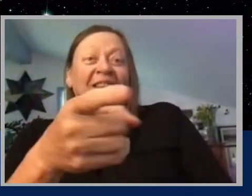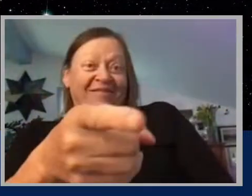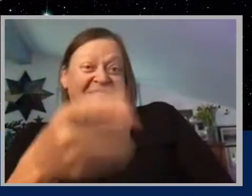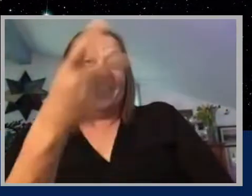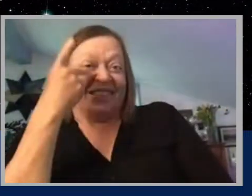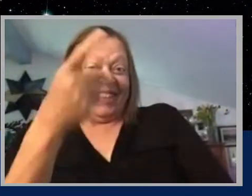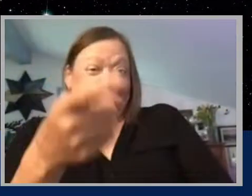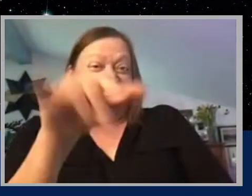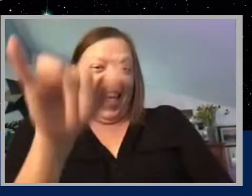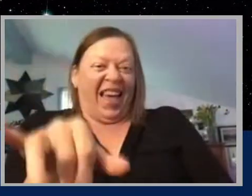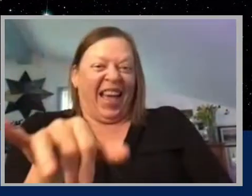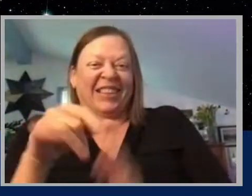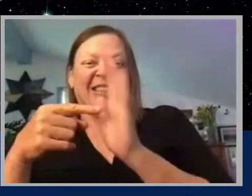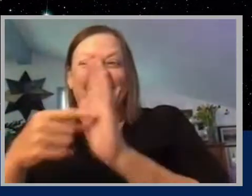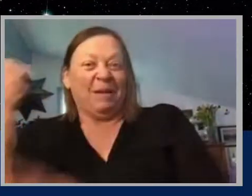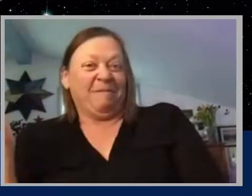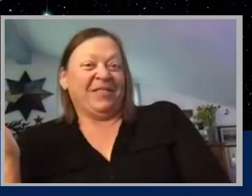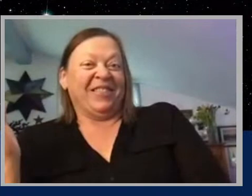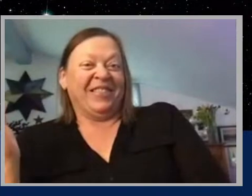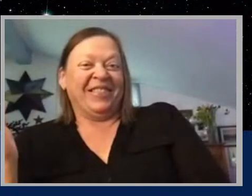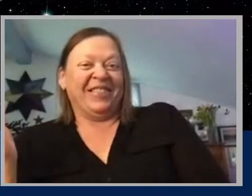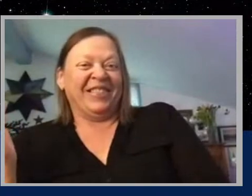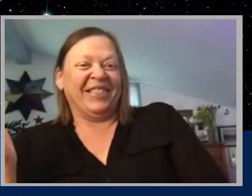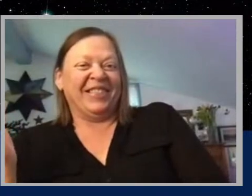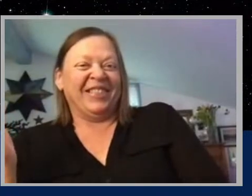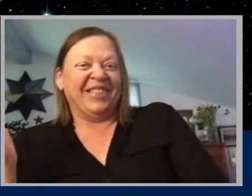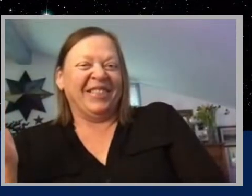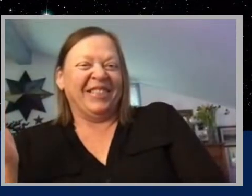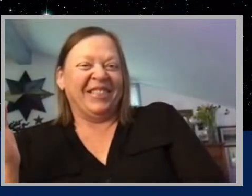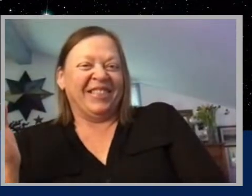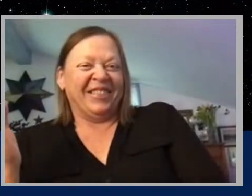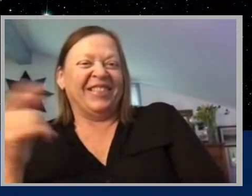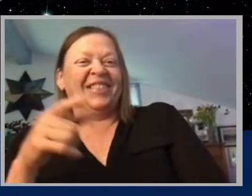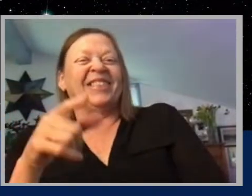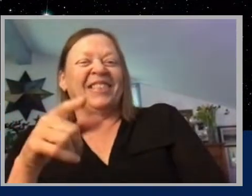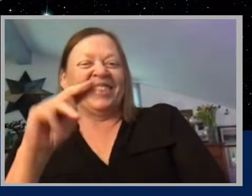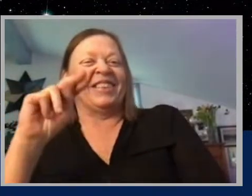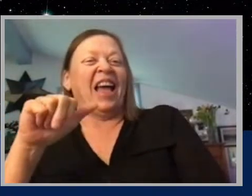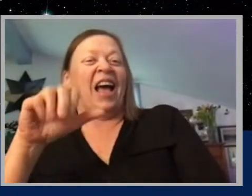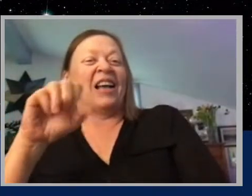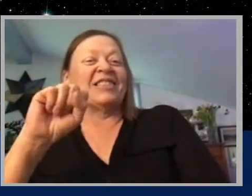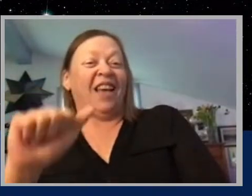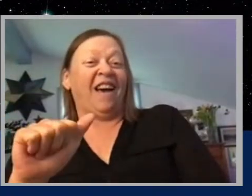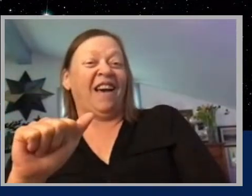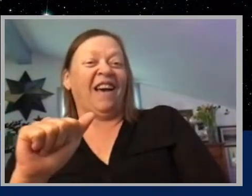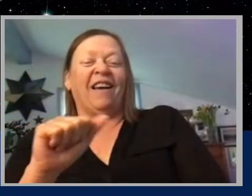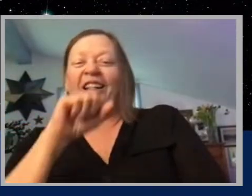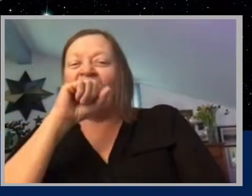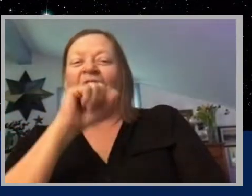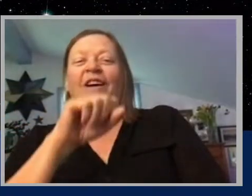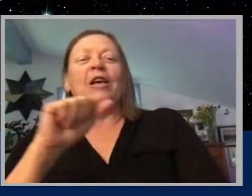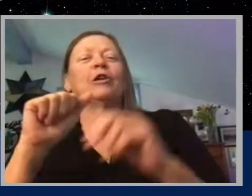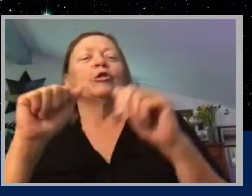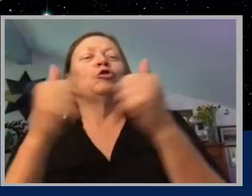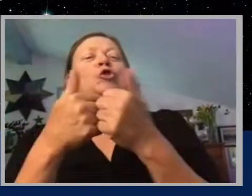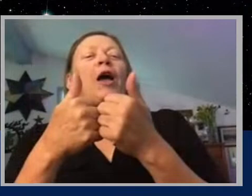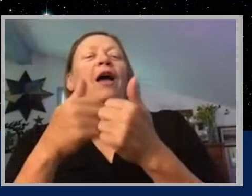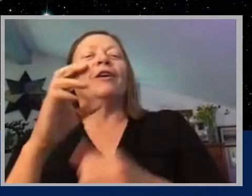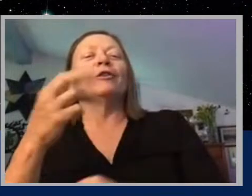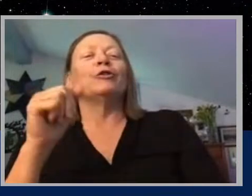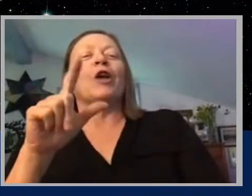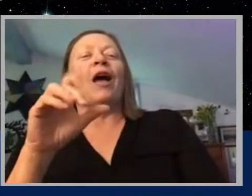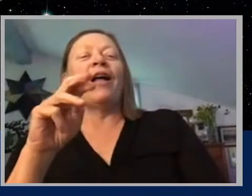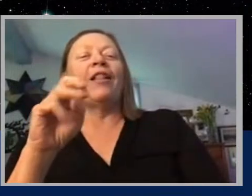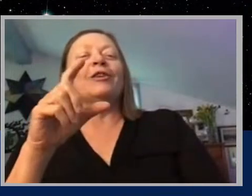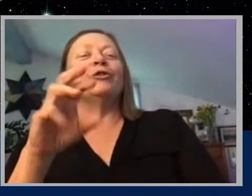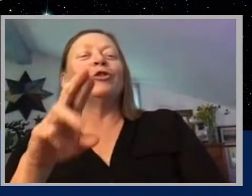ships. There you go. Crew. Challenge coin. Oh yeah. NASA loves their challenge coins. I know. I always have like those too. Them.